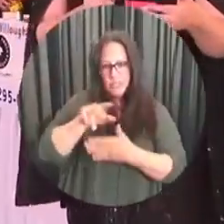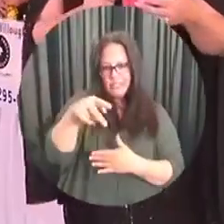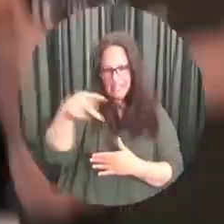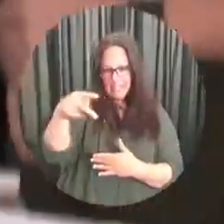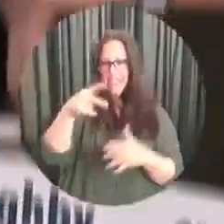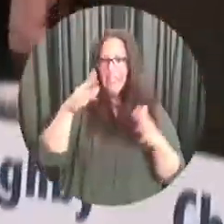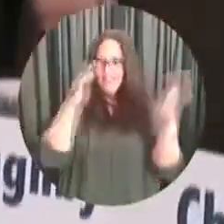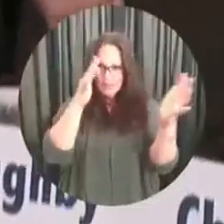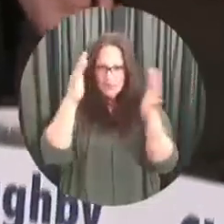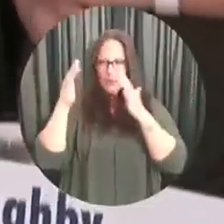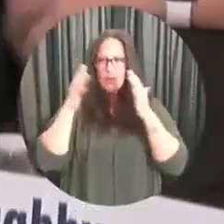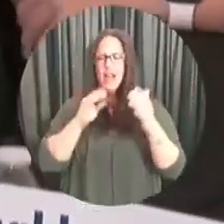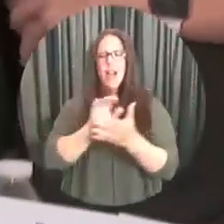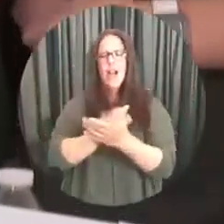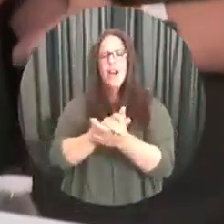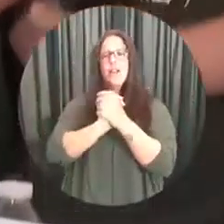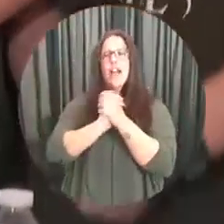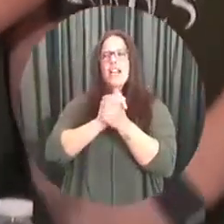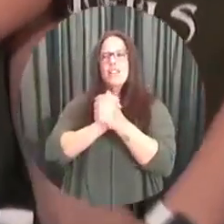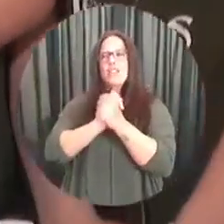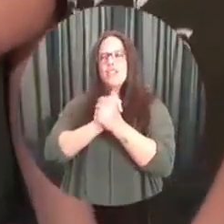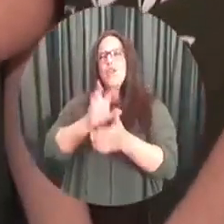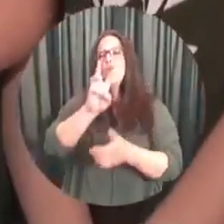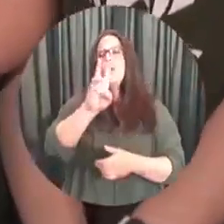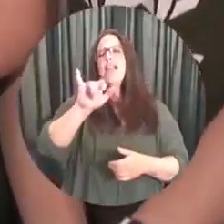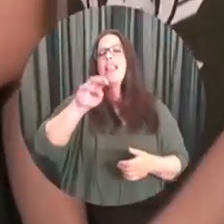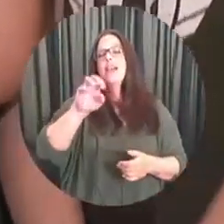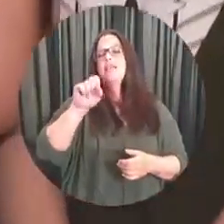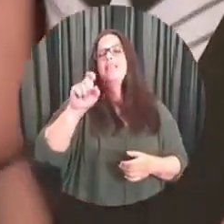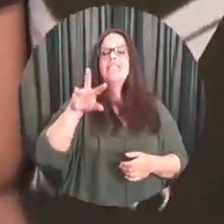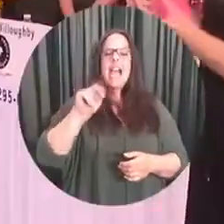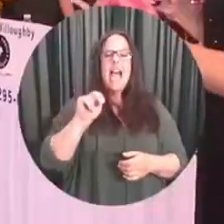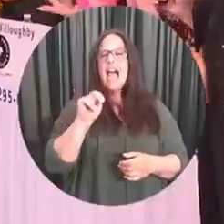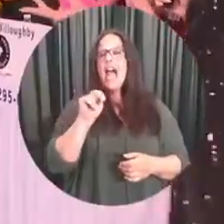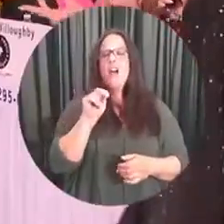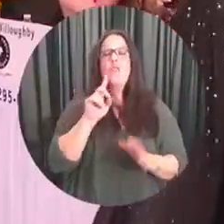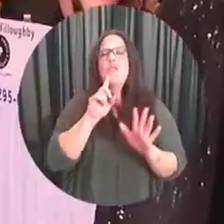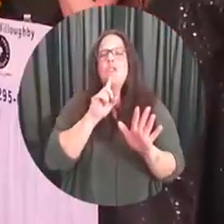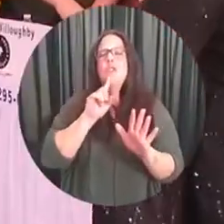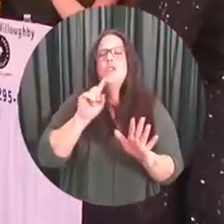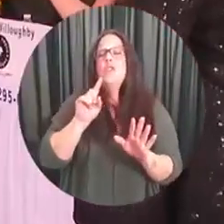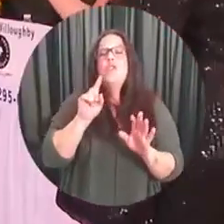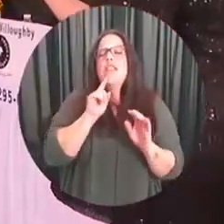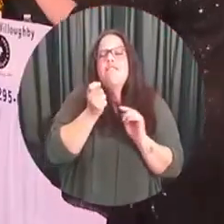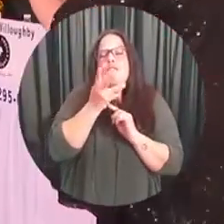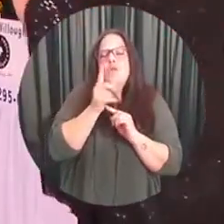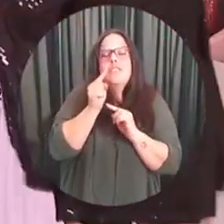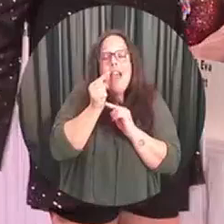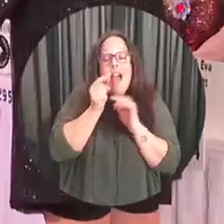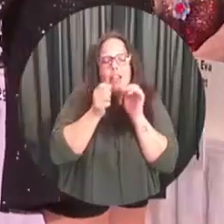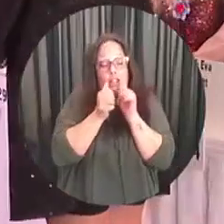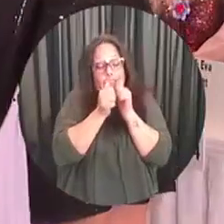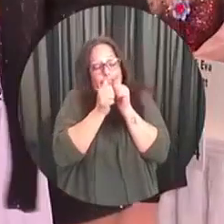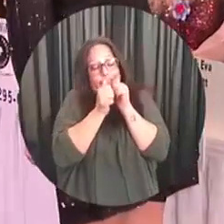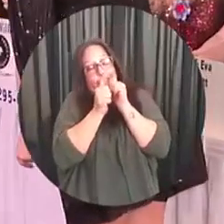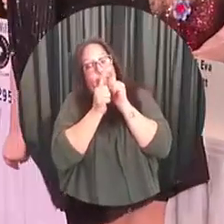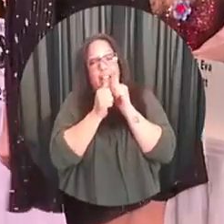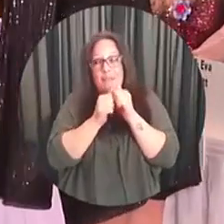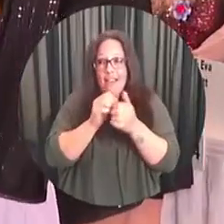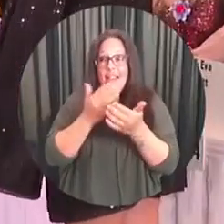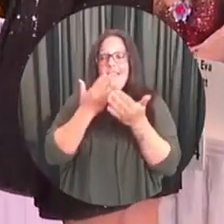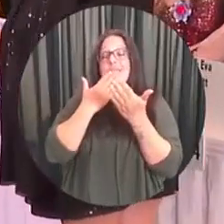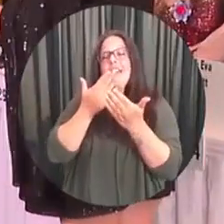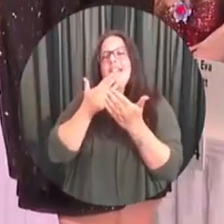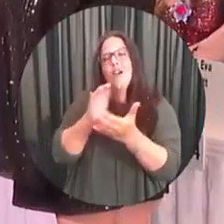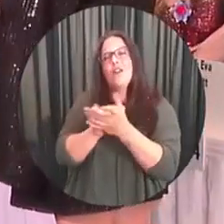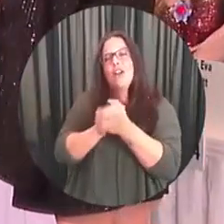Yay! And congratulations to Williamstown, guys. We were literally like dollar amounts away. So thankful for you guys. Congratulations, Williamstown,